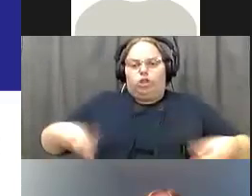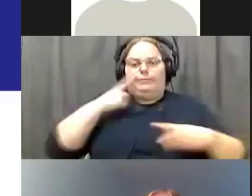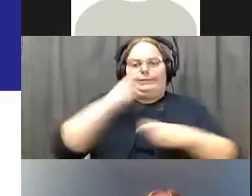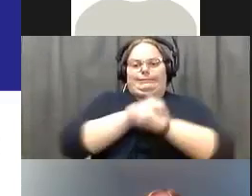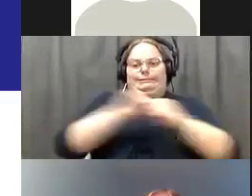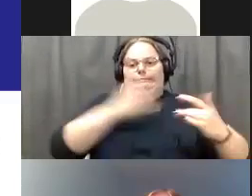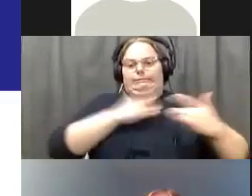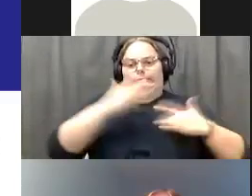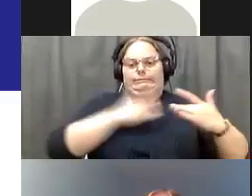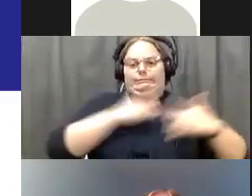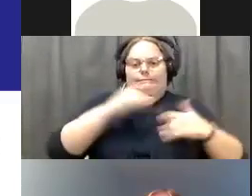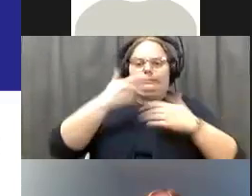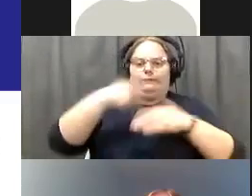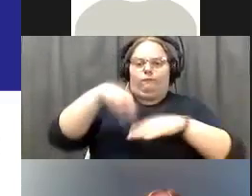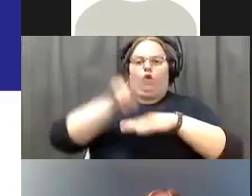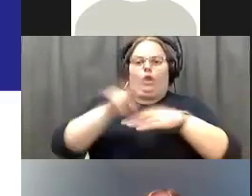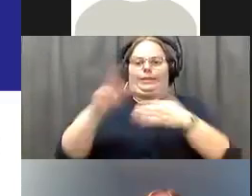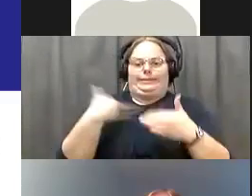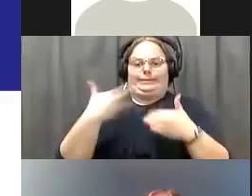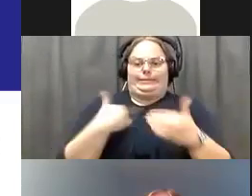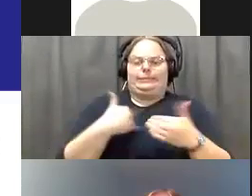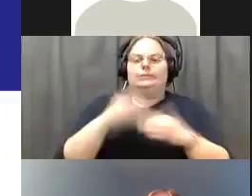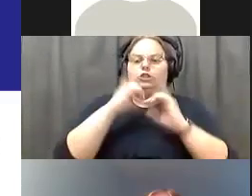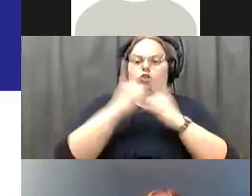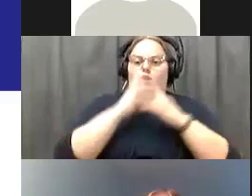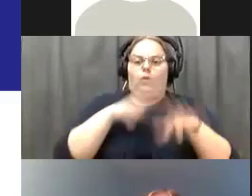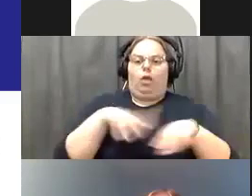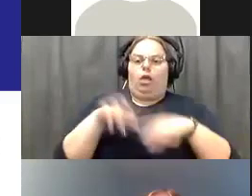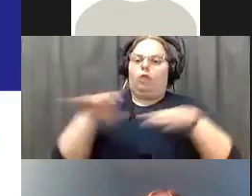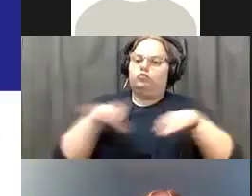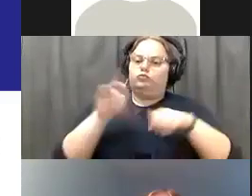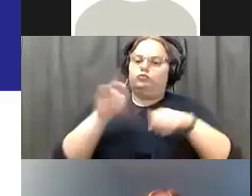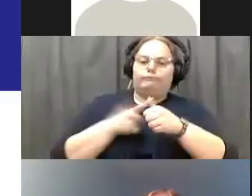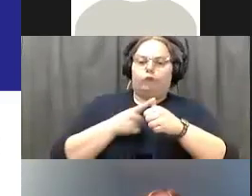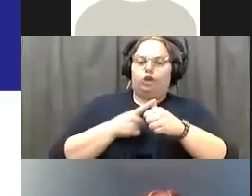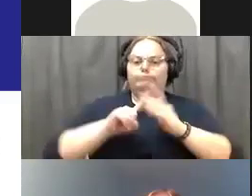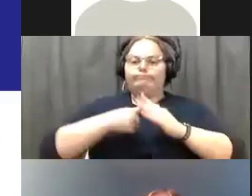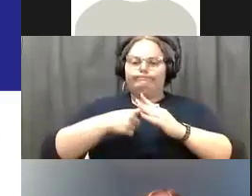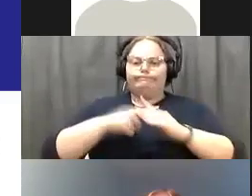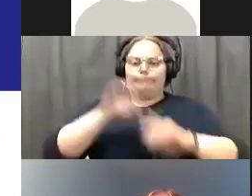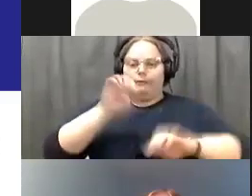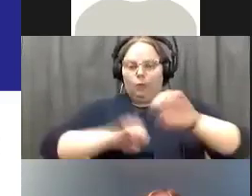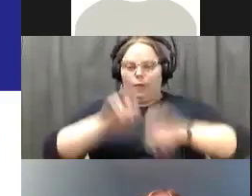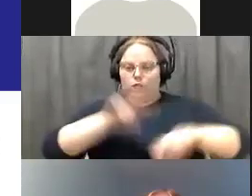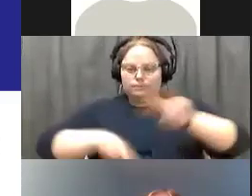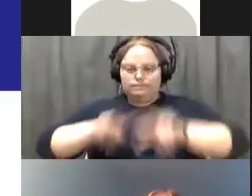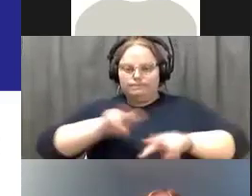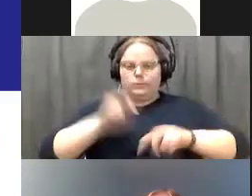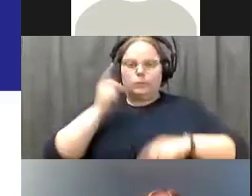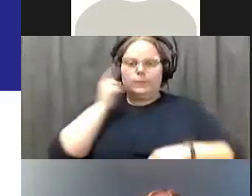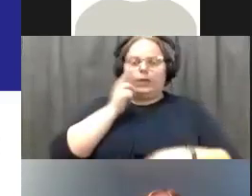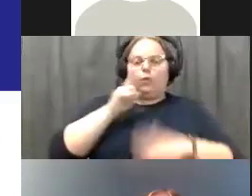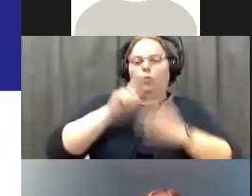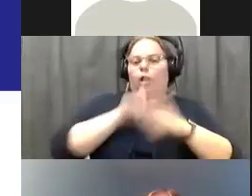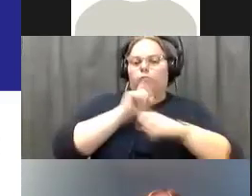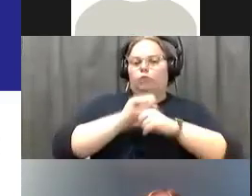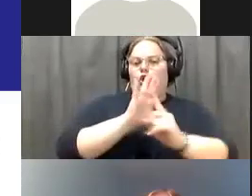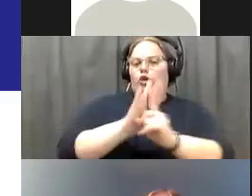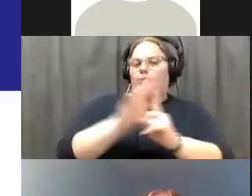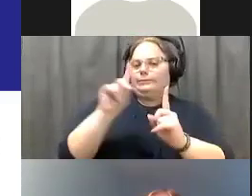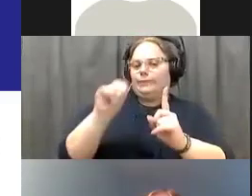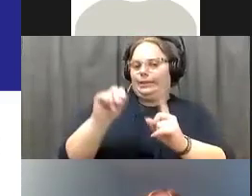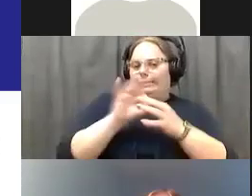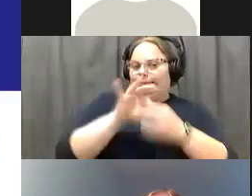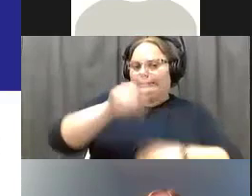your district's going to perform an initial evaluation. So just really, again, looking globally, what are her disability-related needs?